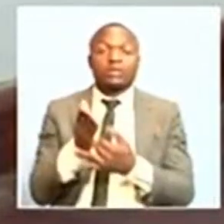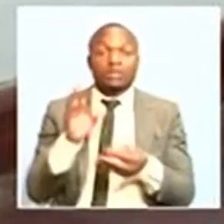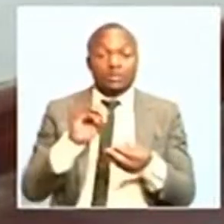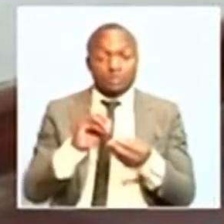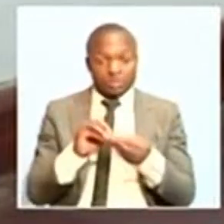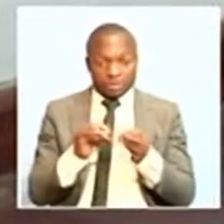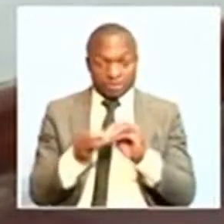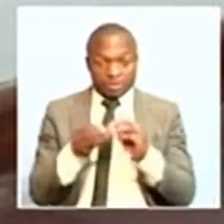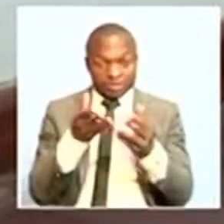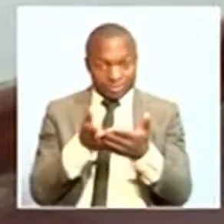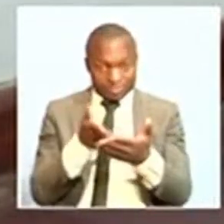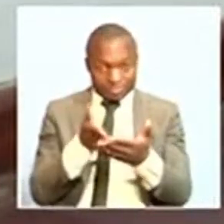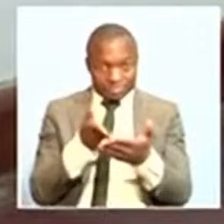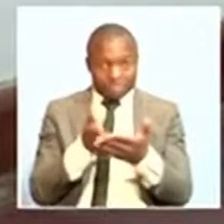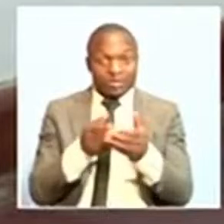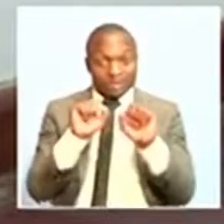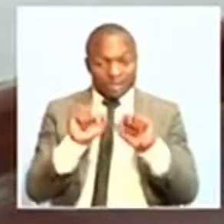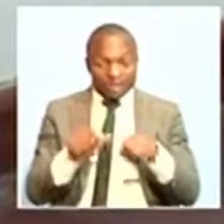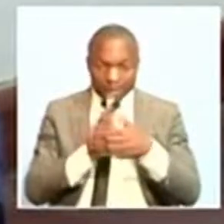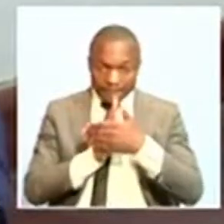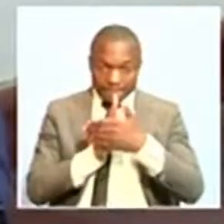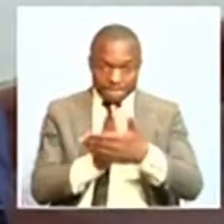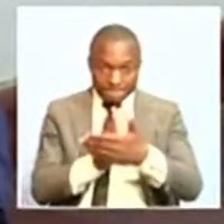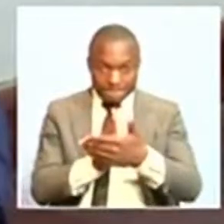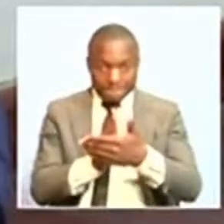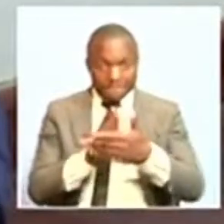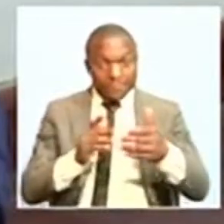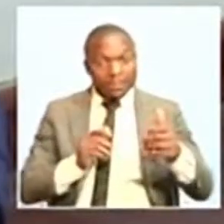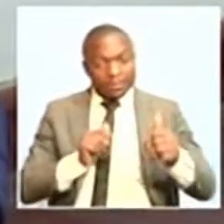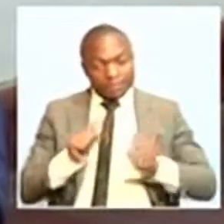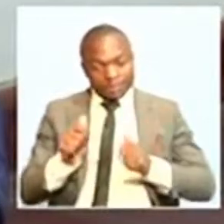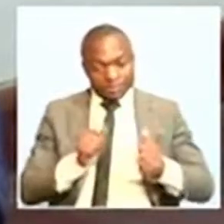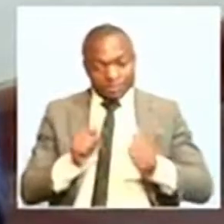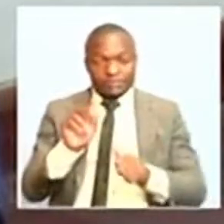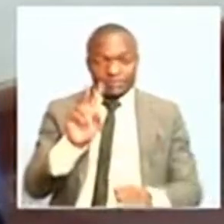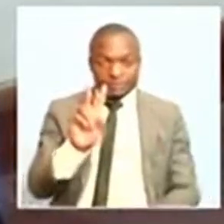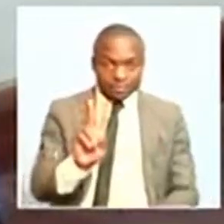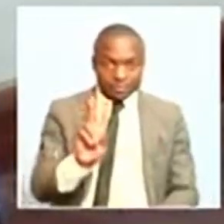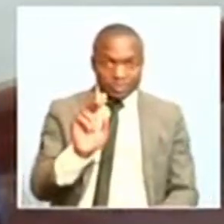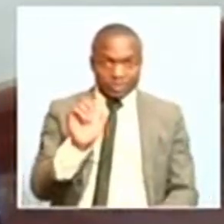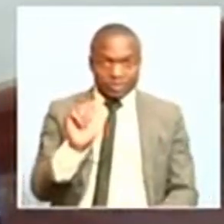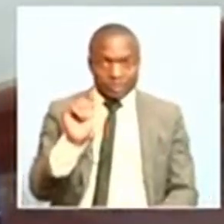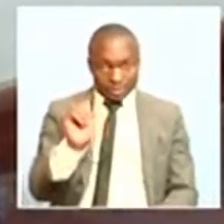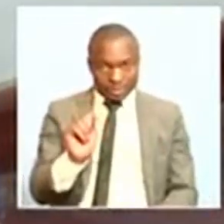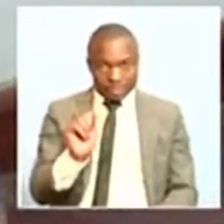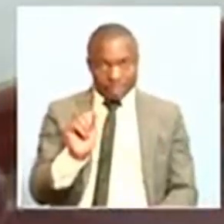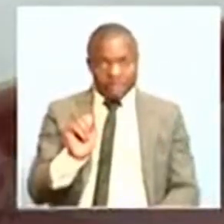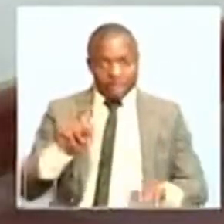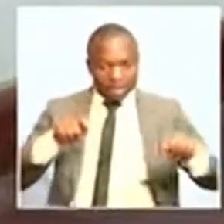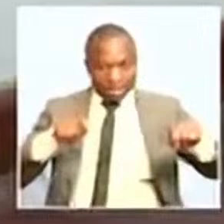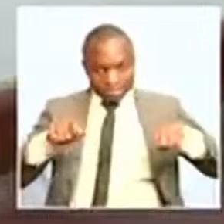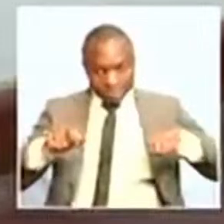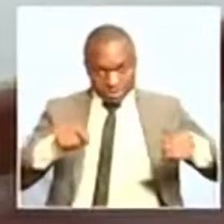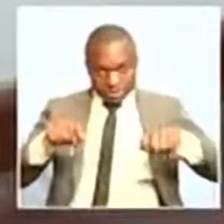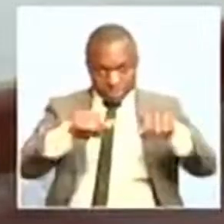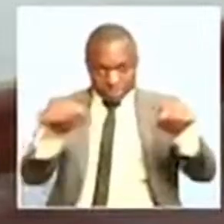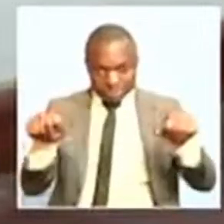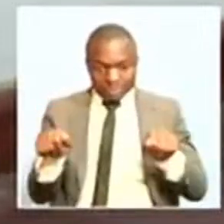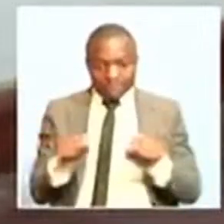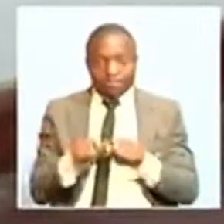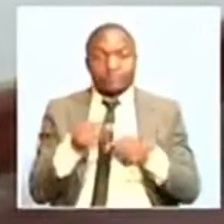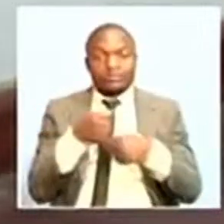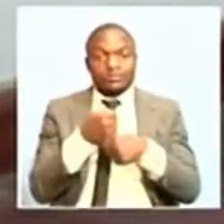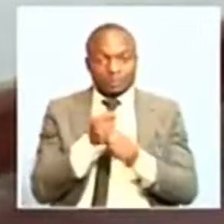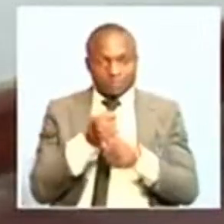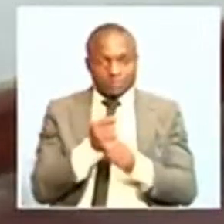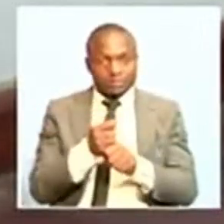also be used to guide the administration of VAT. Also, the general regulations that are made by the